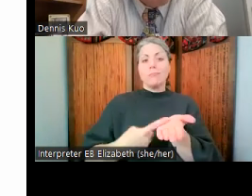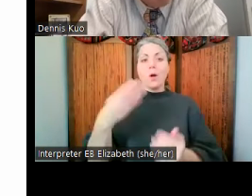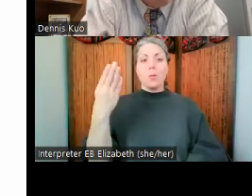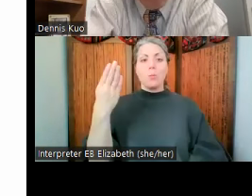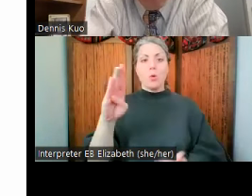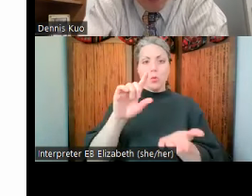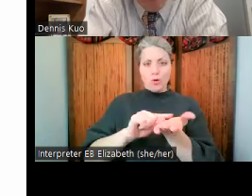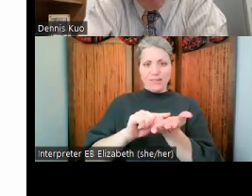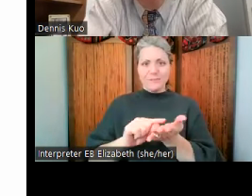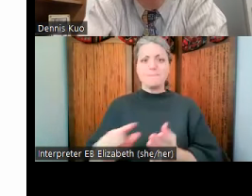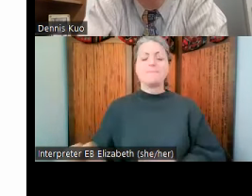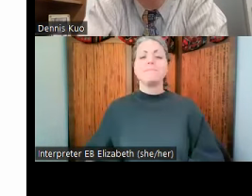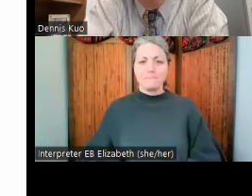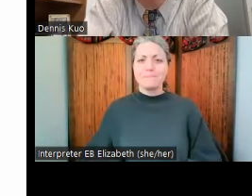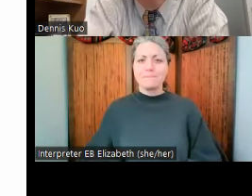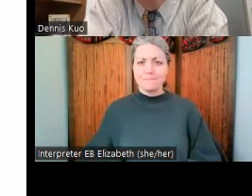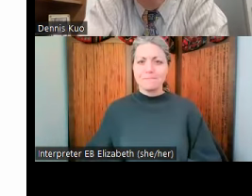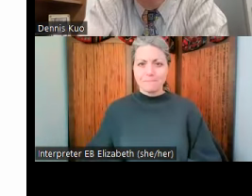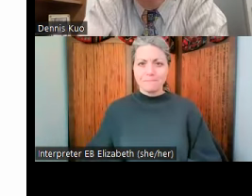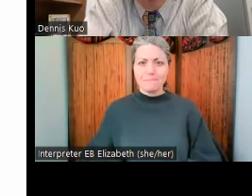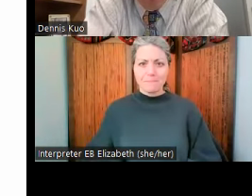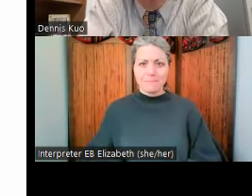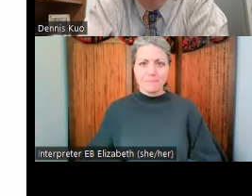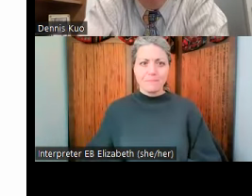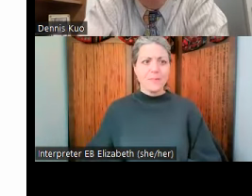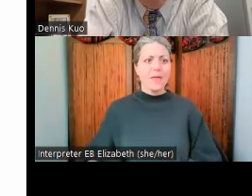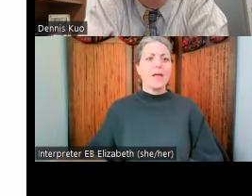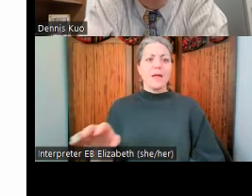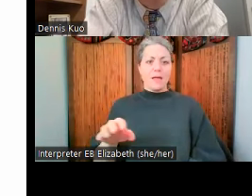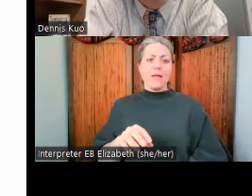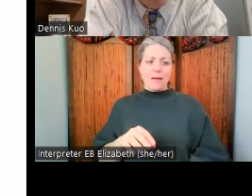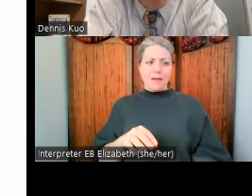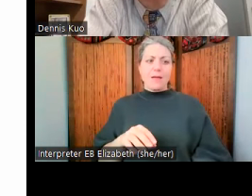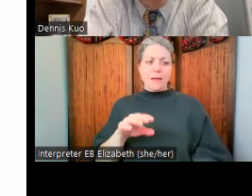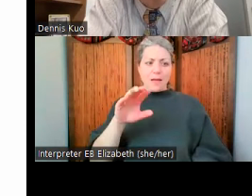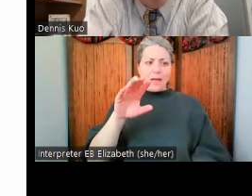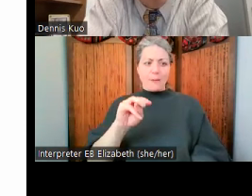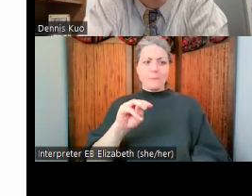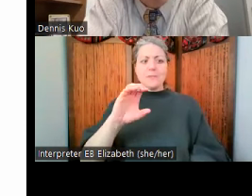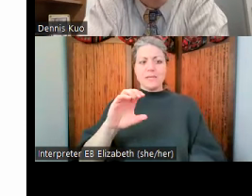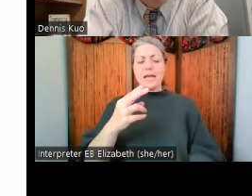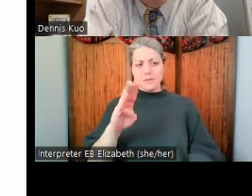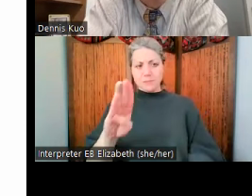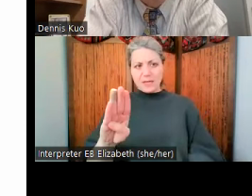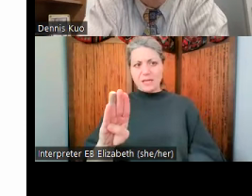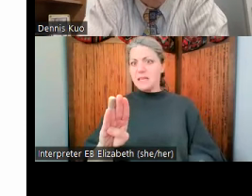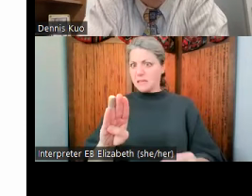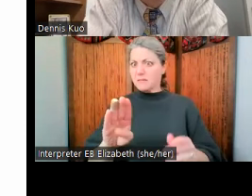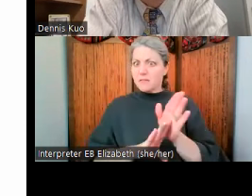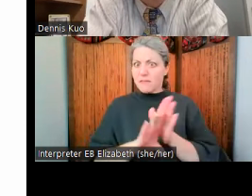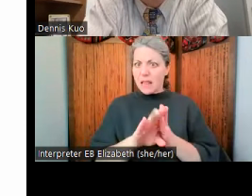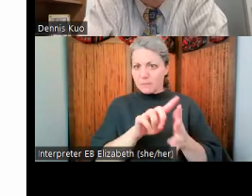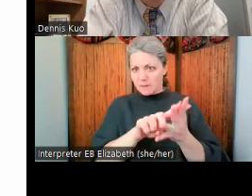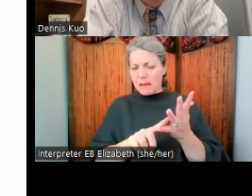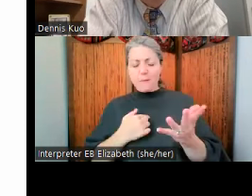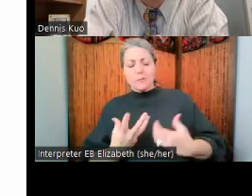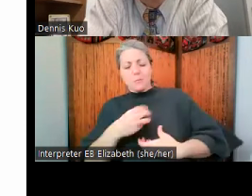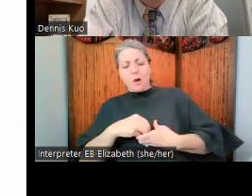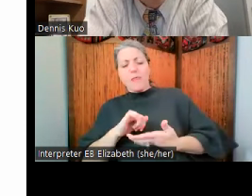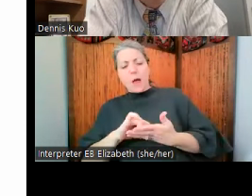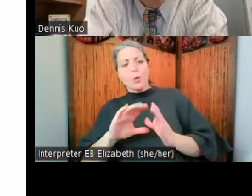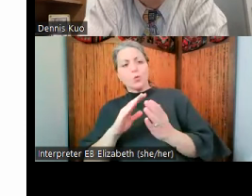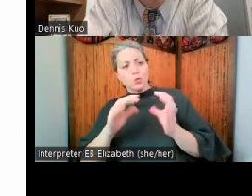had the privilege of being part of the steering committee group, as well as one of the authors of their papers. It's been over 20 years since the last strategic planning happened